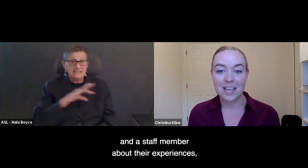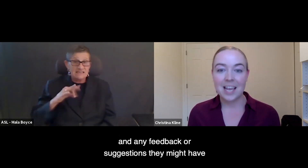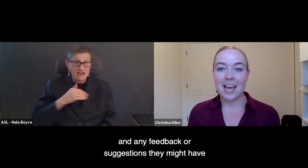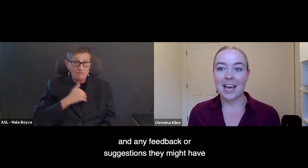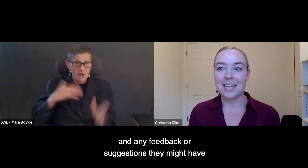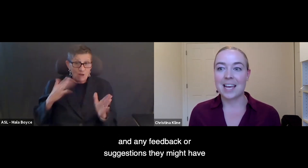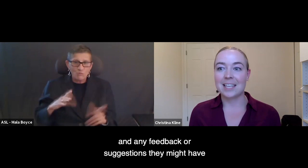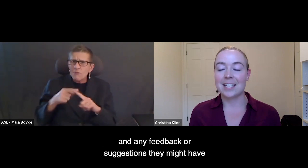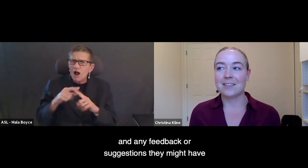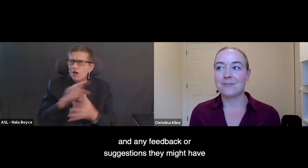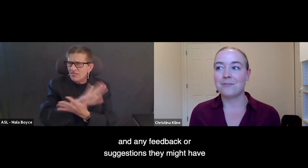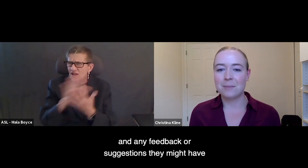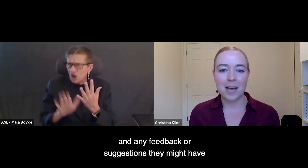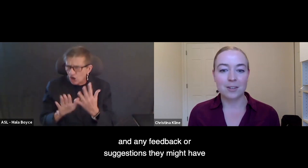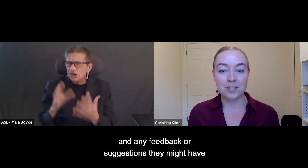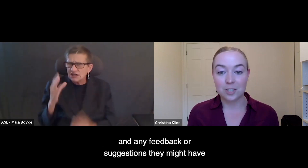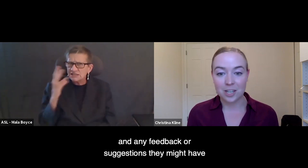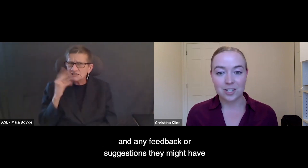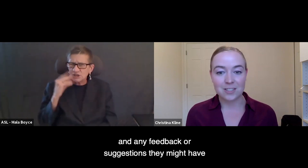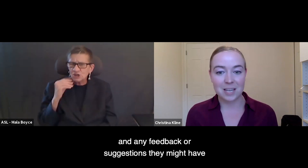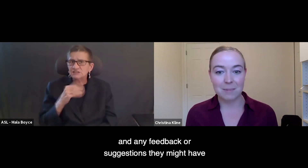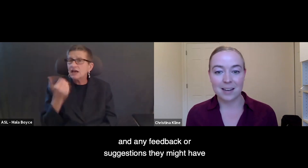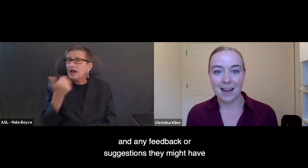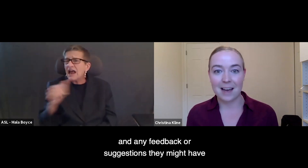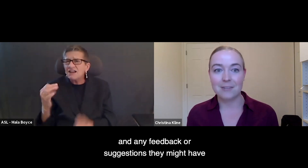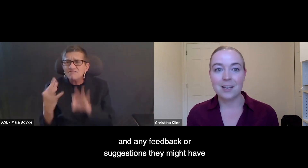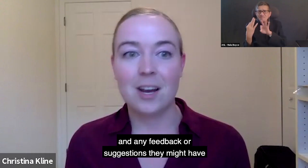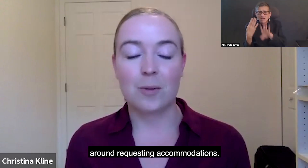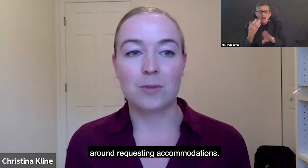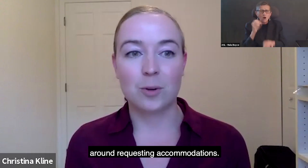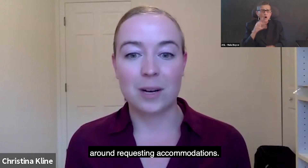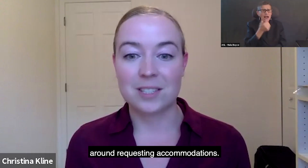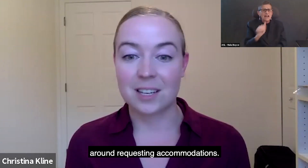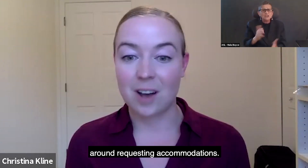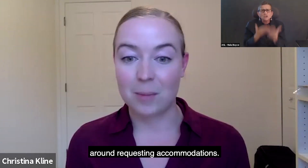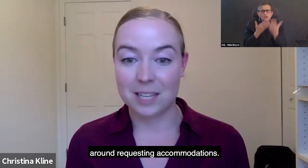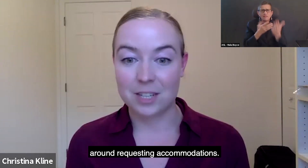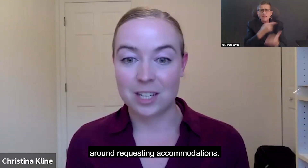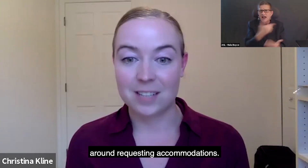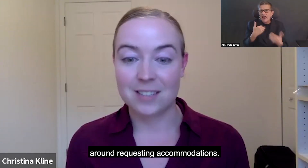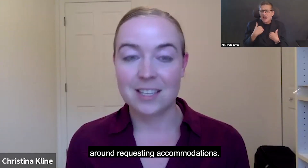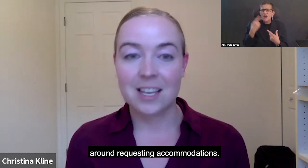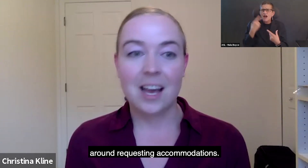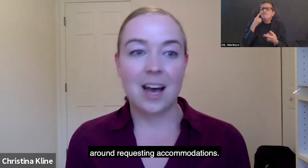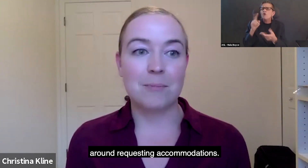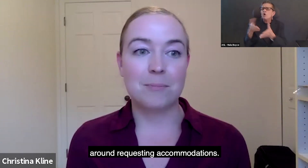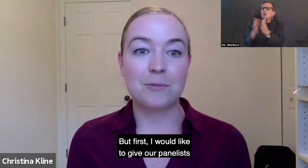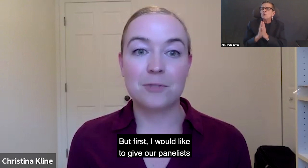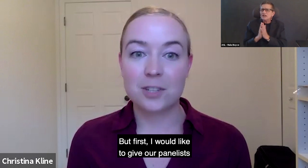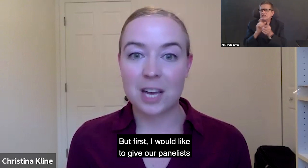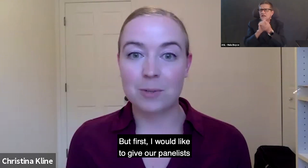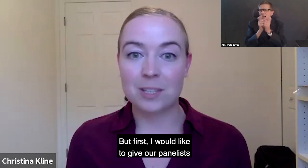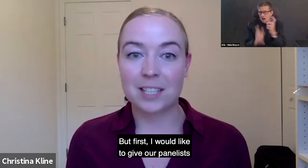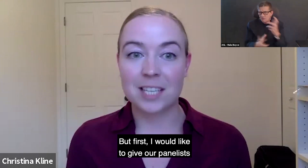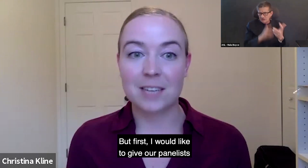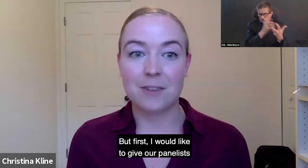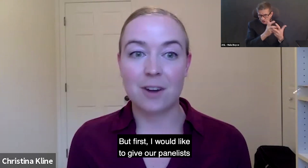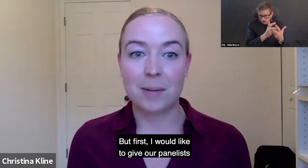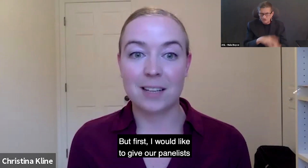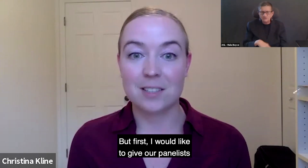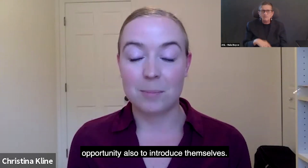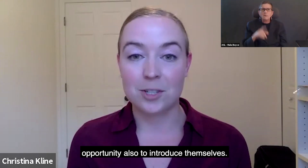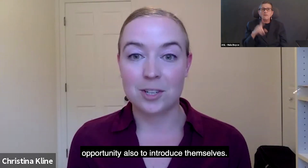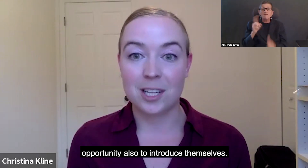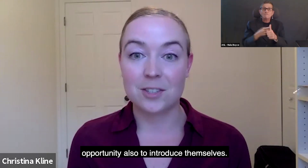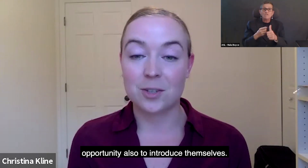experiences and any feedback or suggestions they might have around requesting accommodations. But first, I would like to give